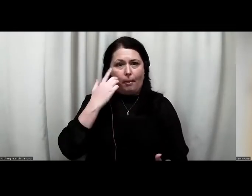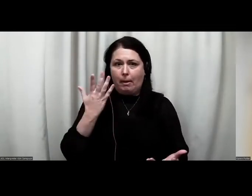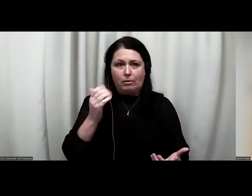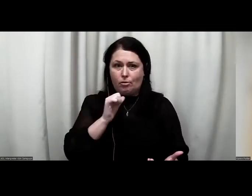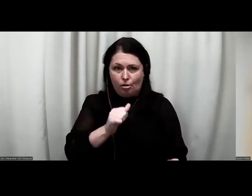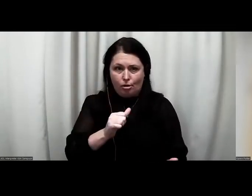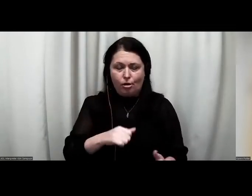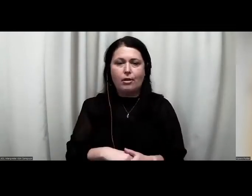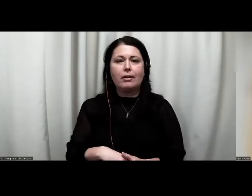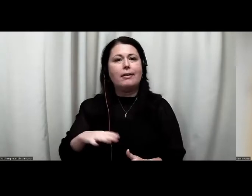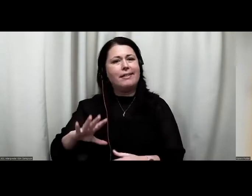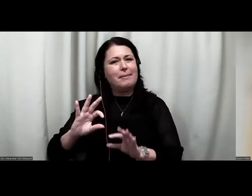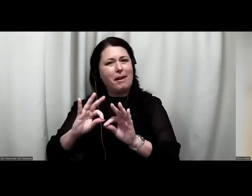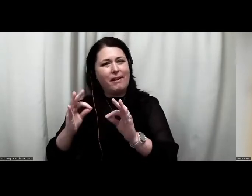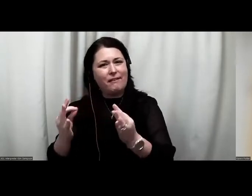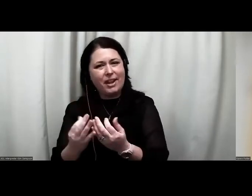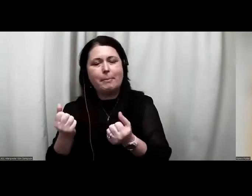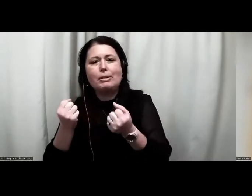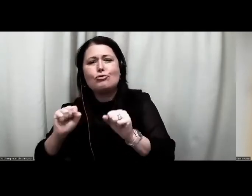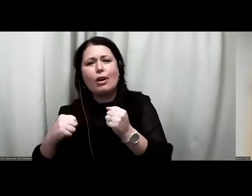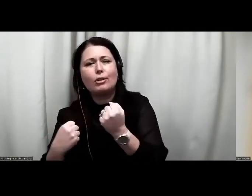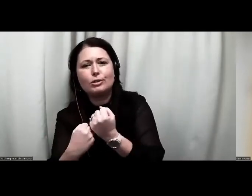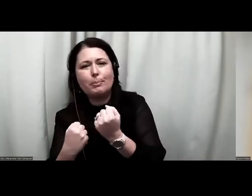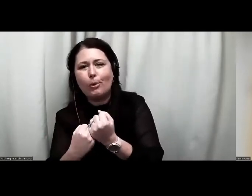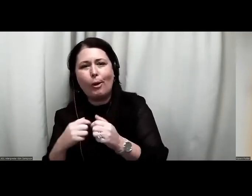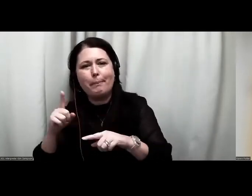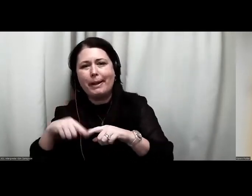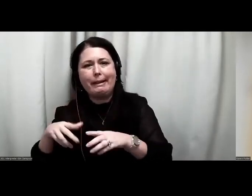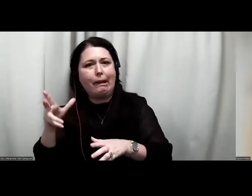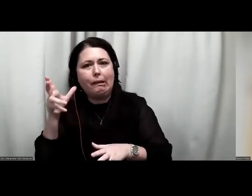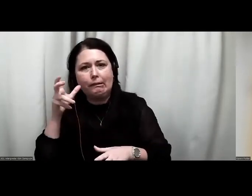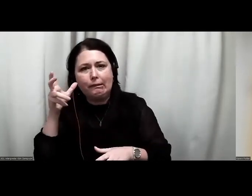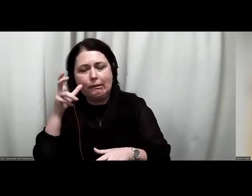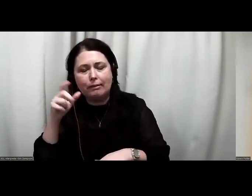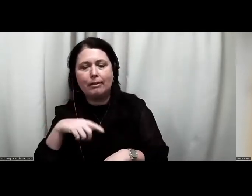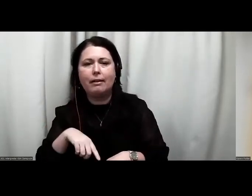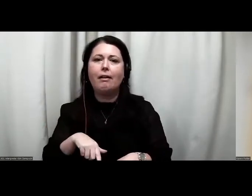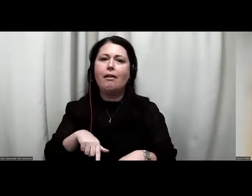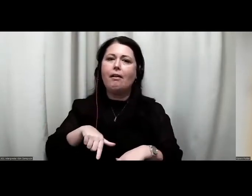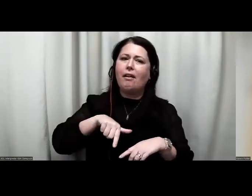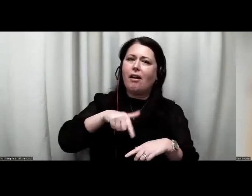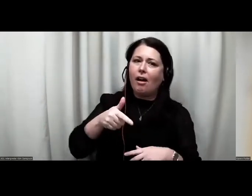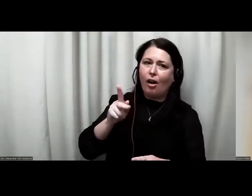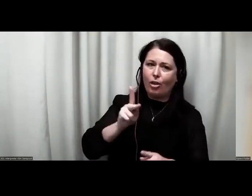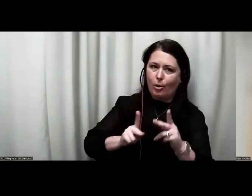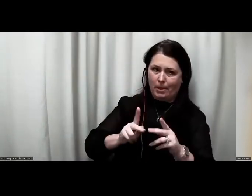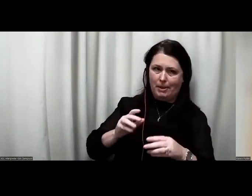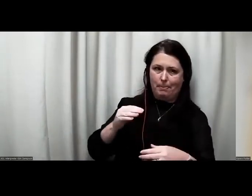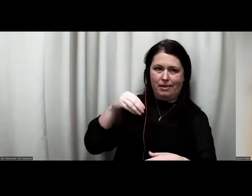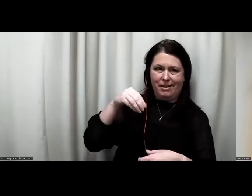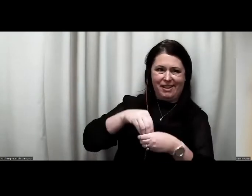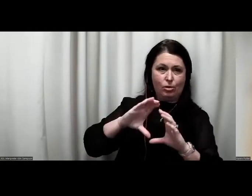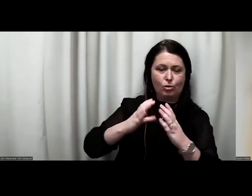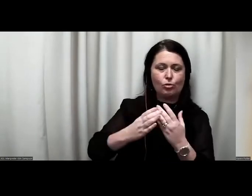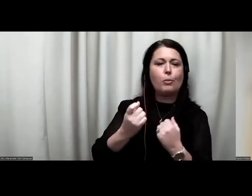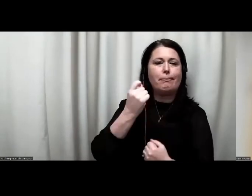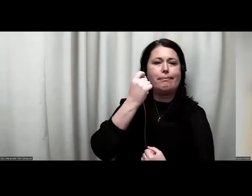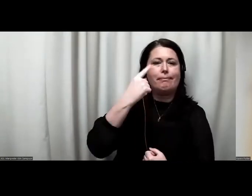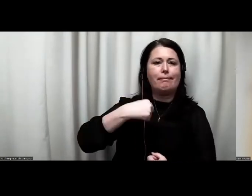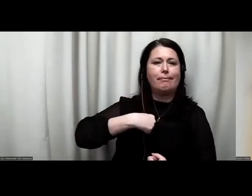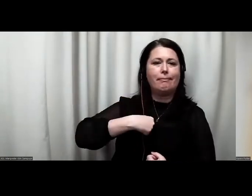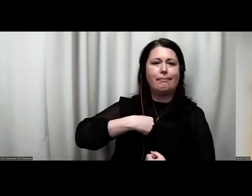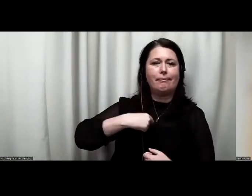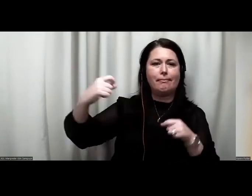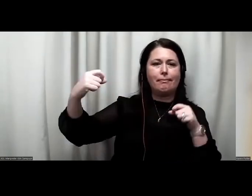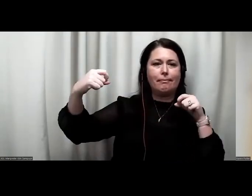to be supportive, but they can only take so much. I feel like the others really understood what I was going through, and I